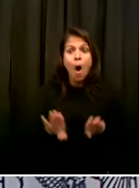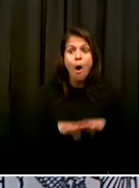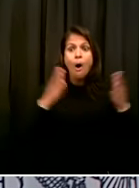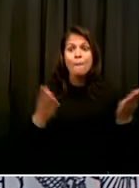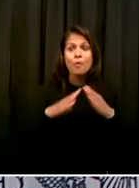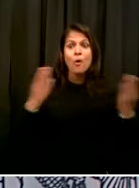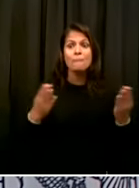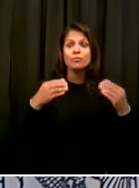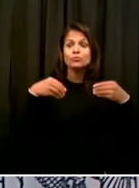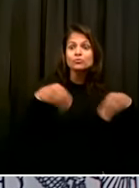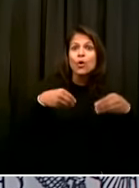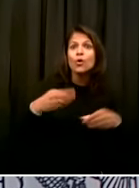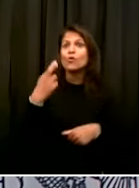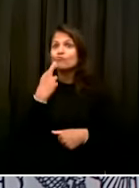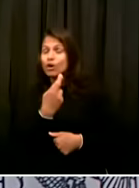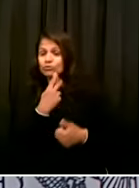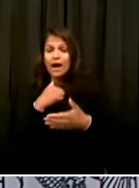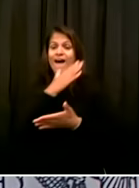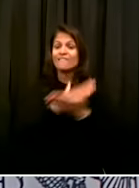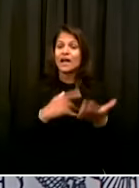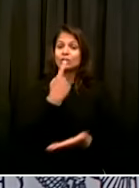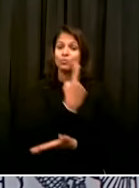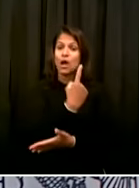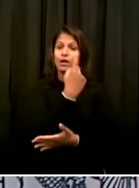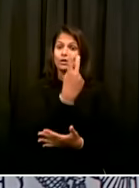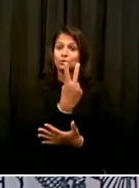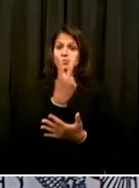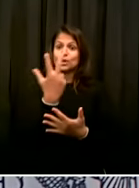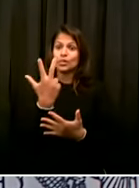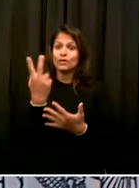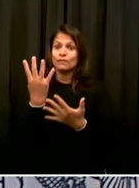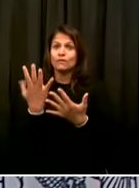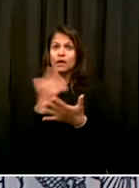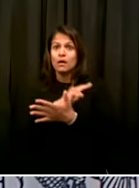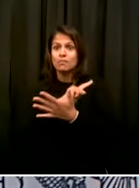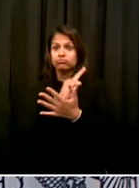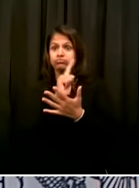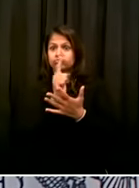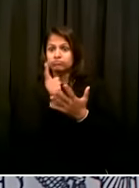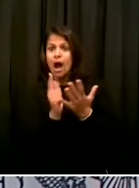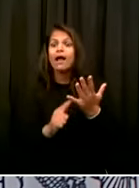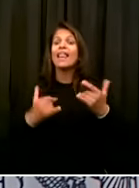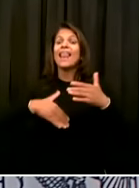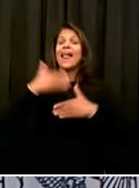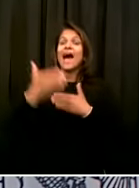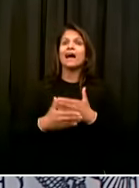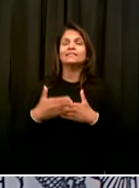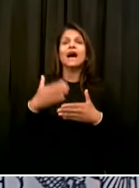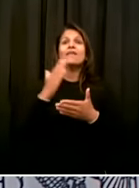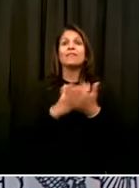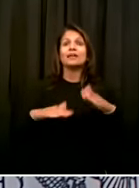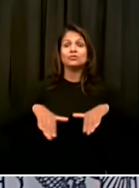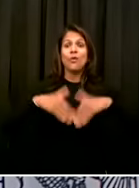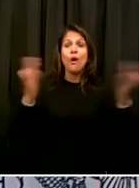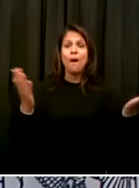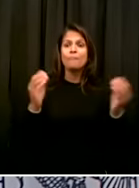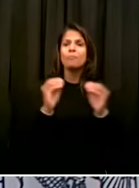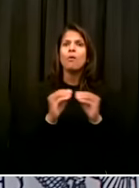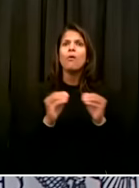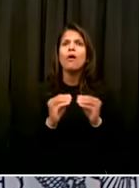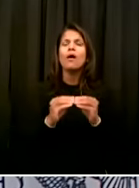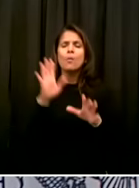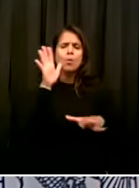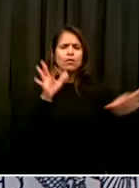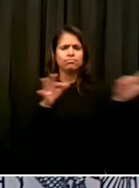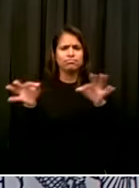keep fighting this fight, to give you the best, most accurate information about what's happening, and to do it in a way that helps